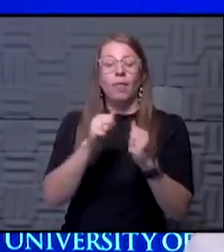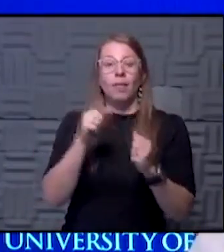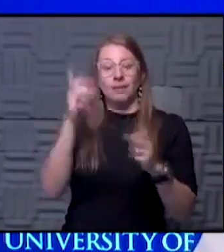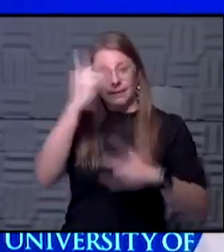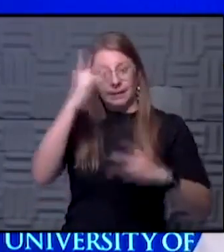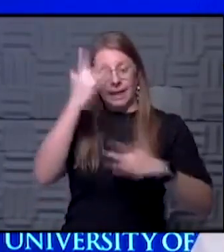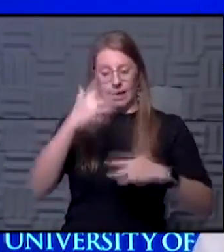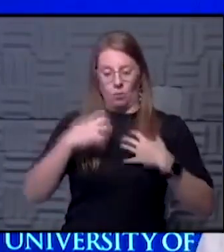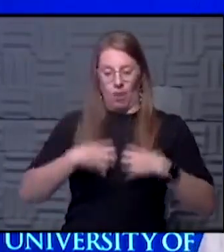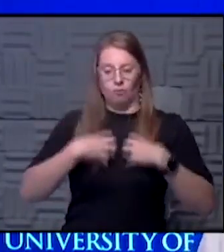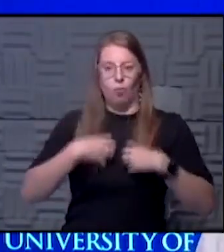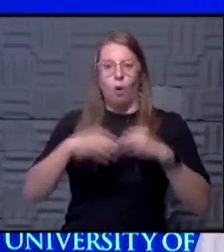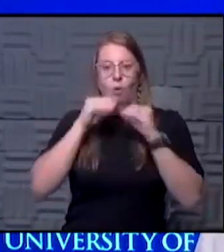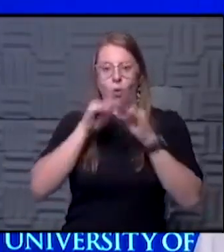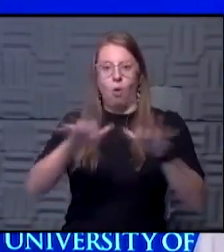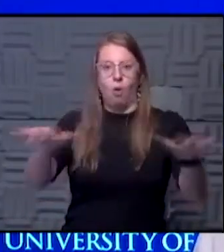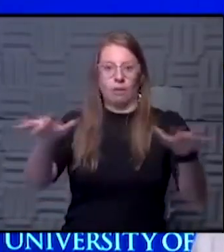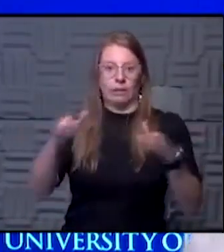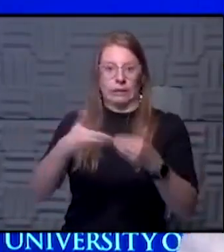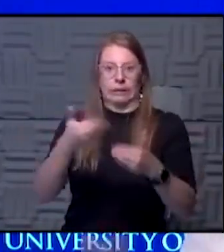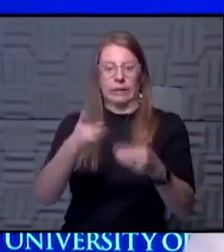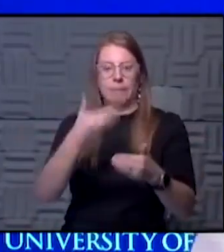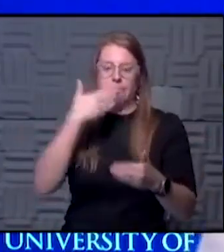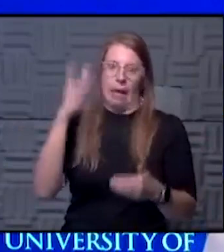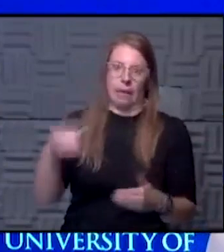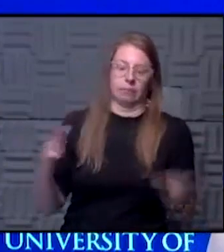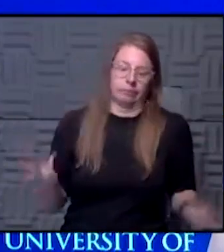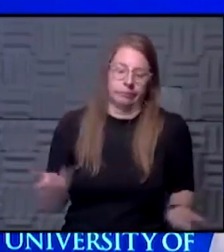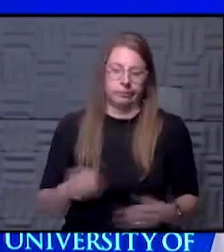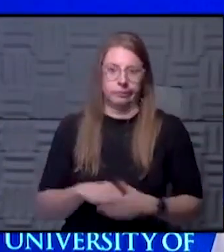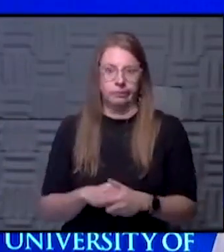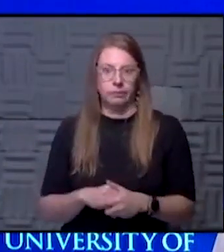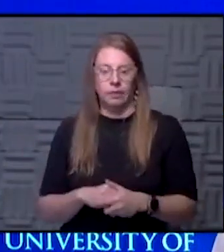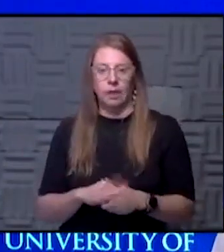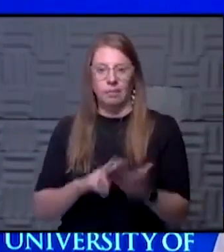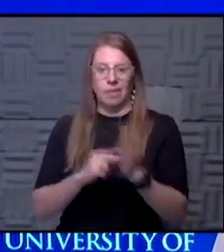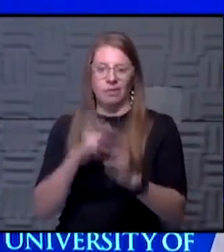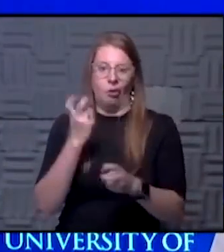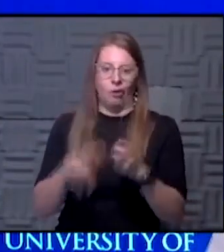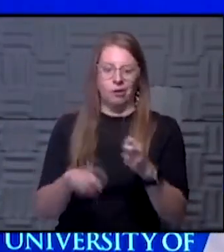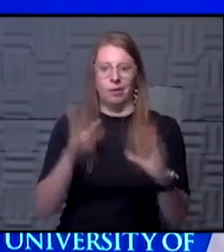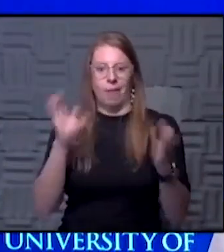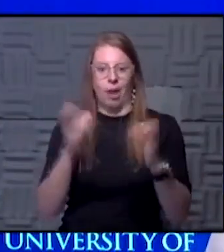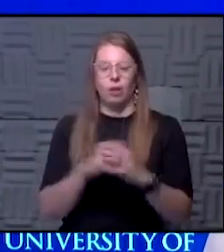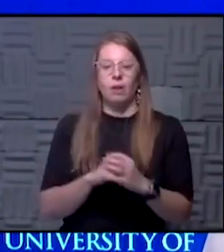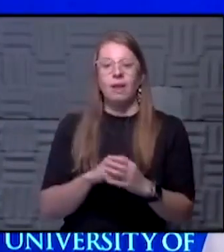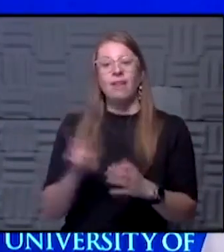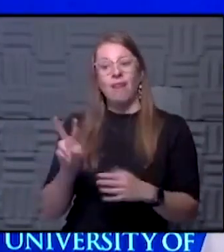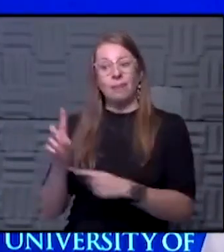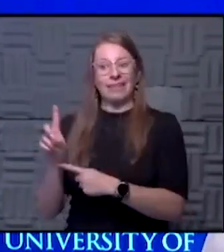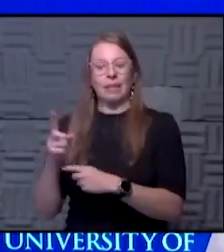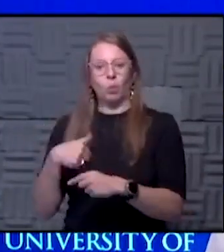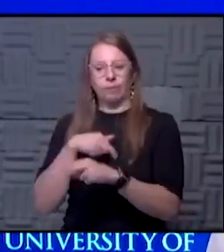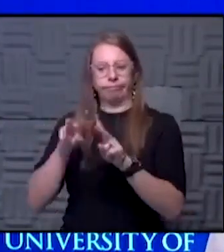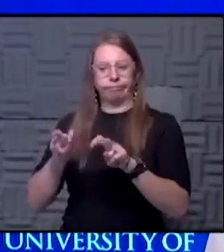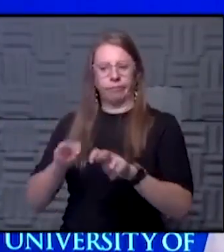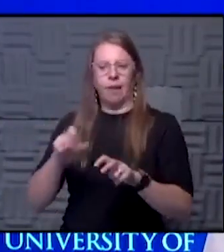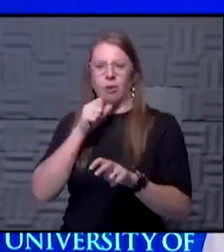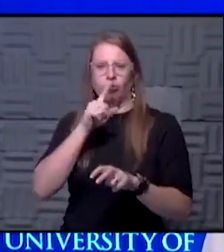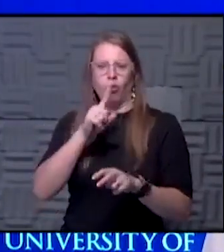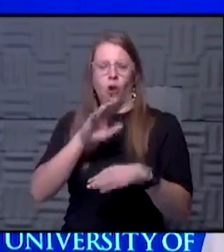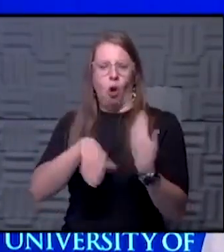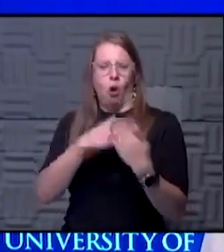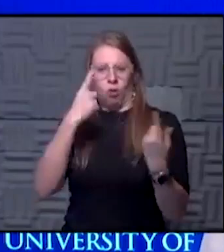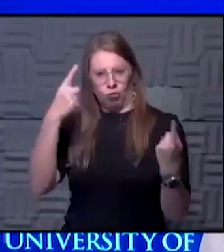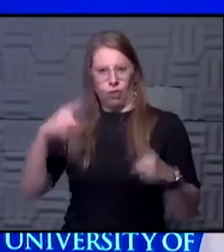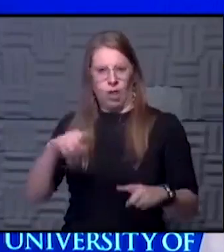and it's easily spread, and it's bad. So that just makes things a little harder. On the vitamin D question, I think that's something for us to explore. I'm not sure everybody's aligned around that.